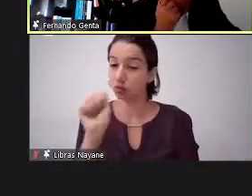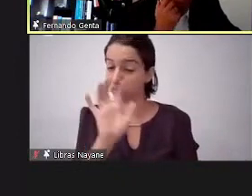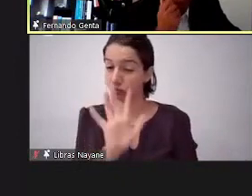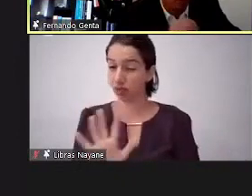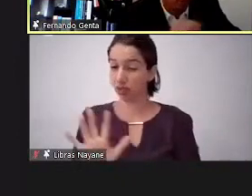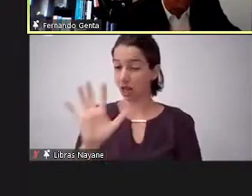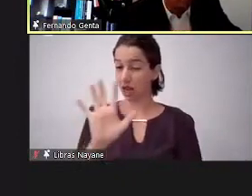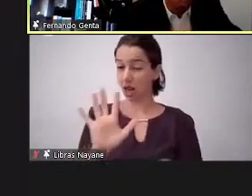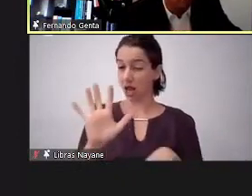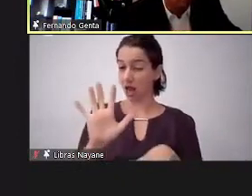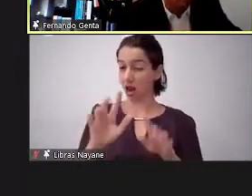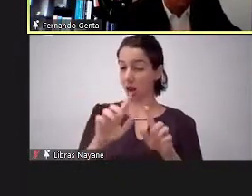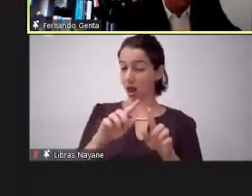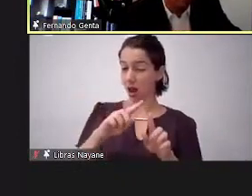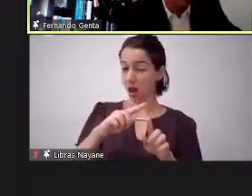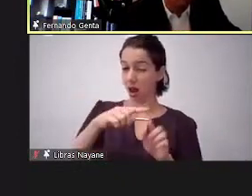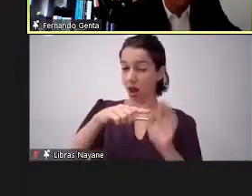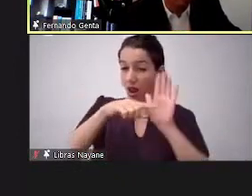trade-offs,